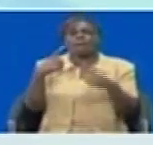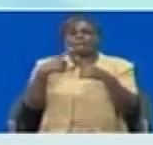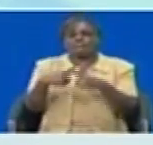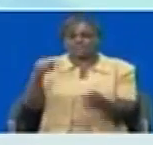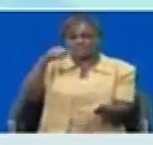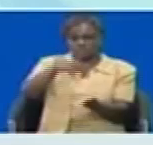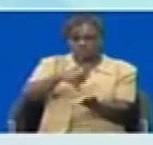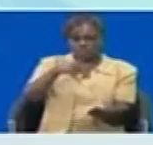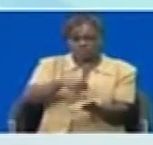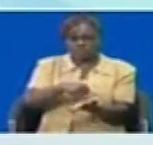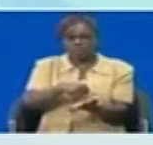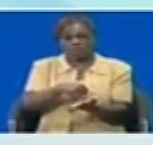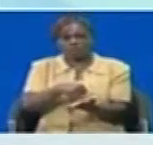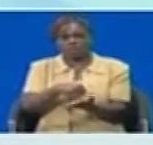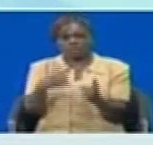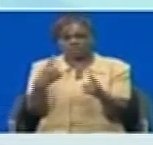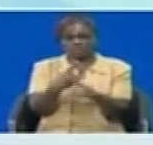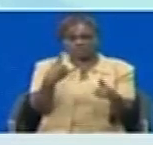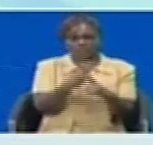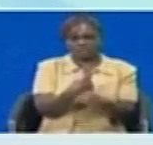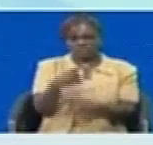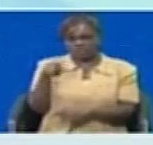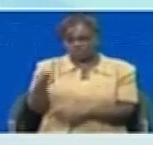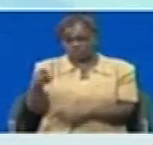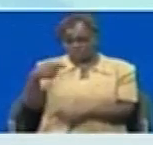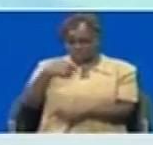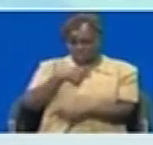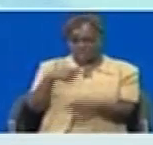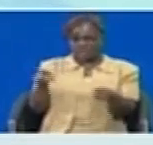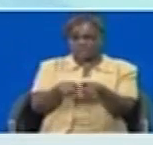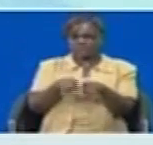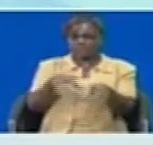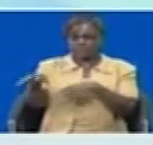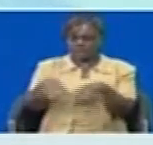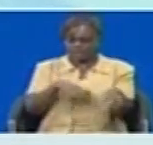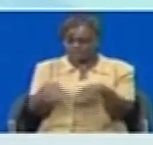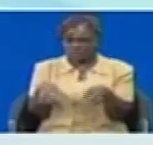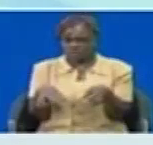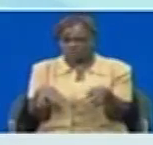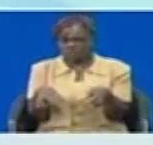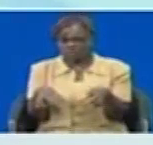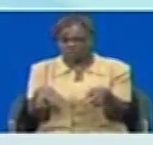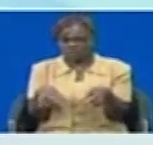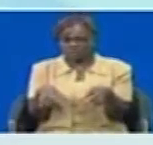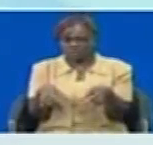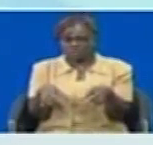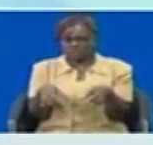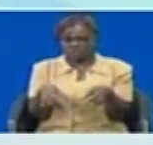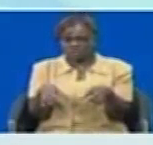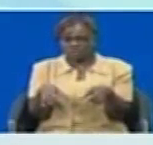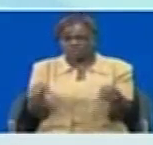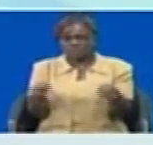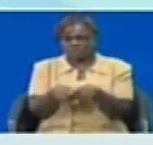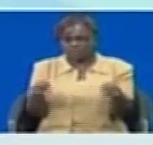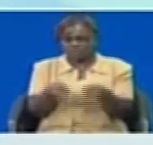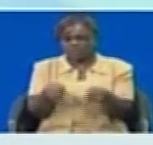includes manicures and pedicures, but what about your animals? Animal husbandry experts hold that our farm animals may actually need